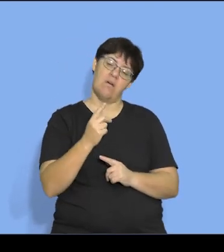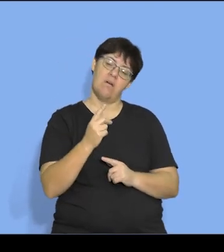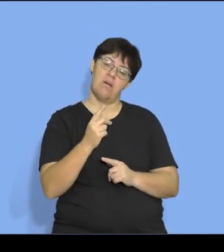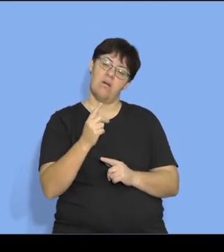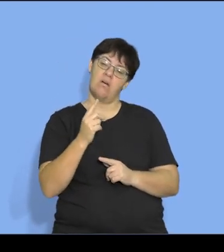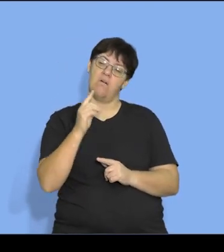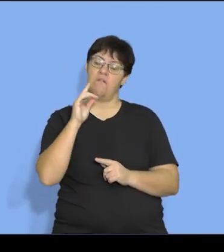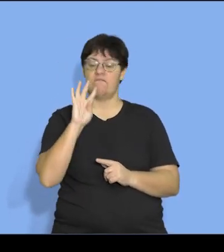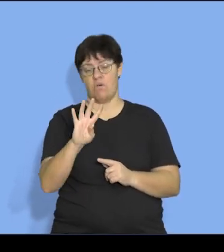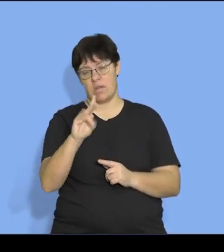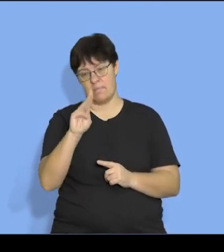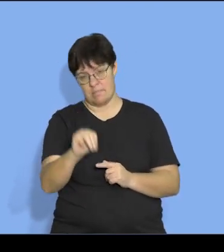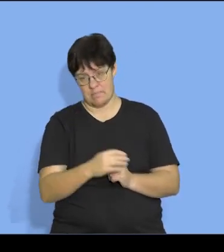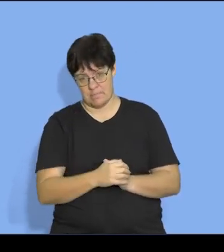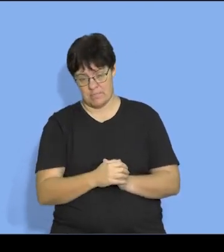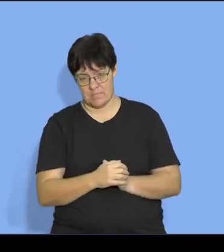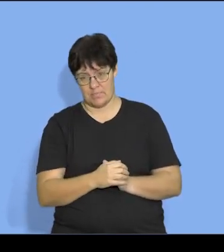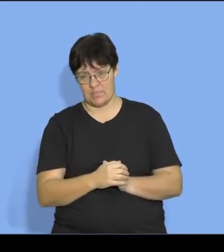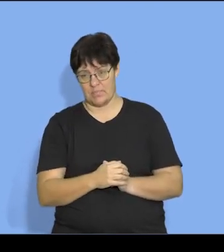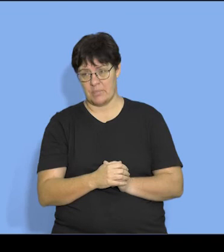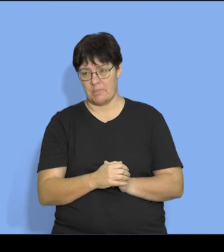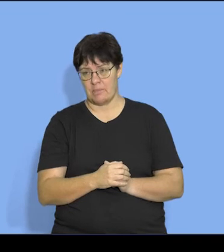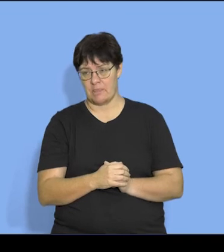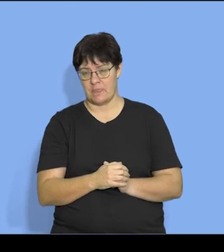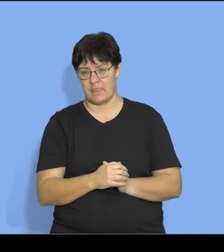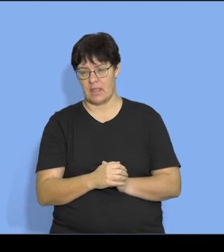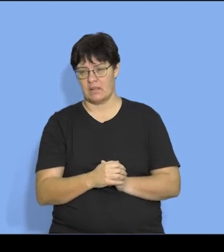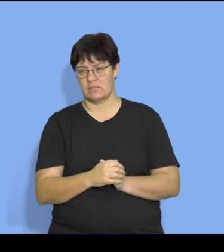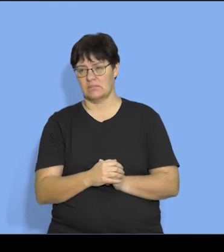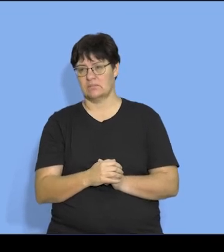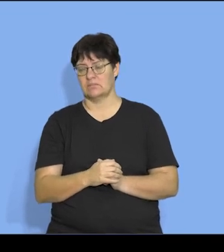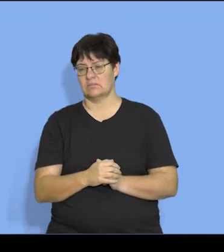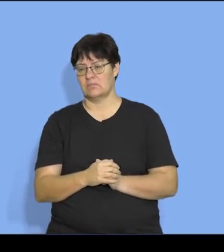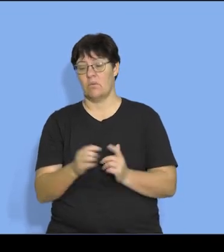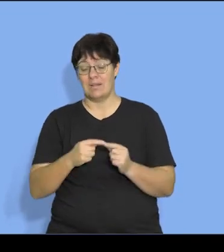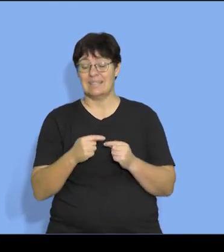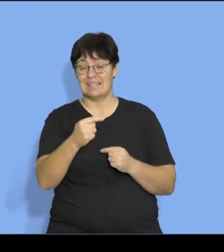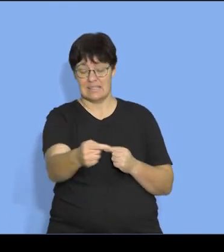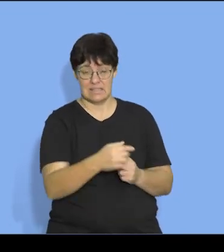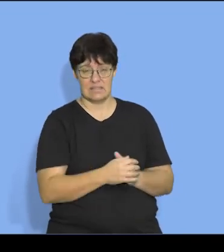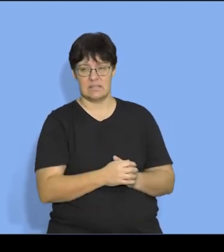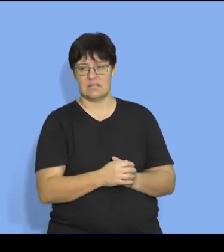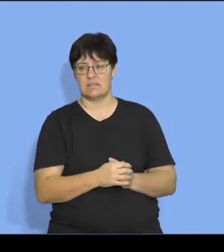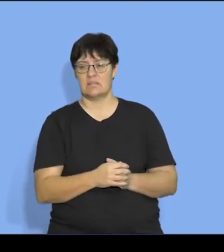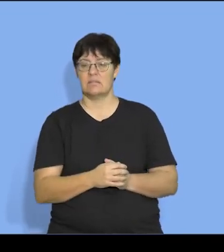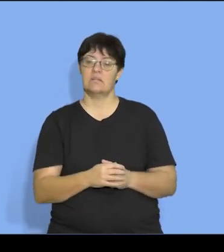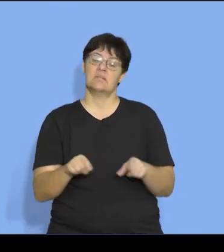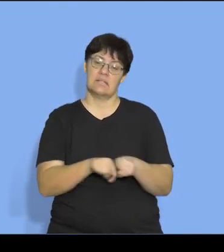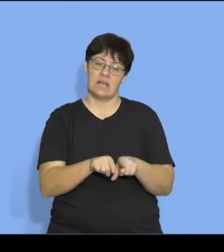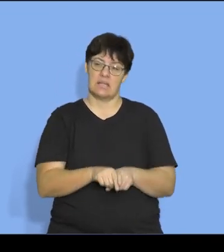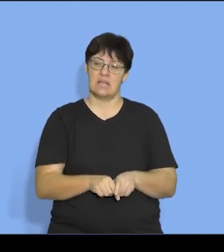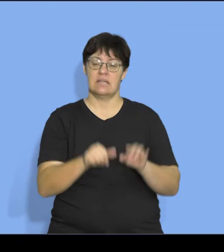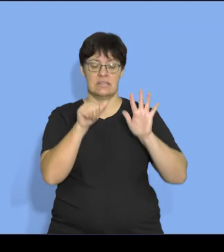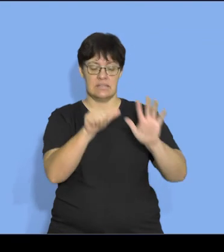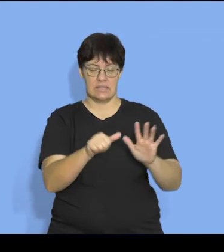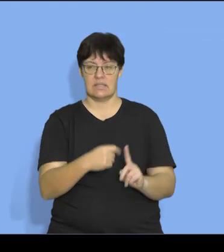went 4 kilometers. Okay? And we can hopefully all do this, but they want distance. Distance